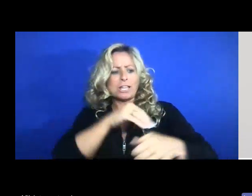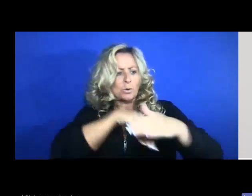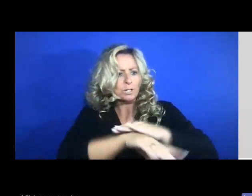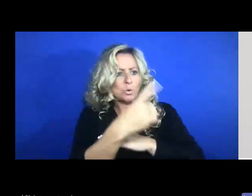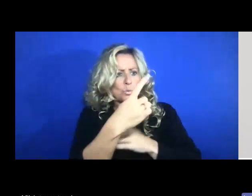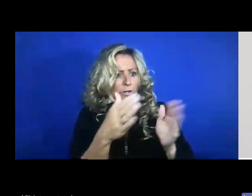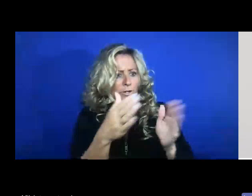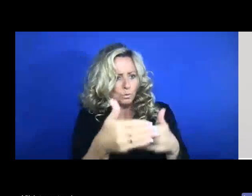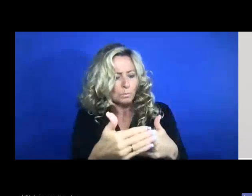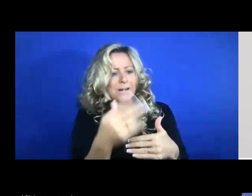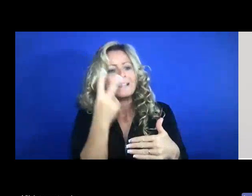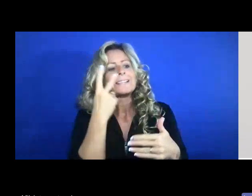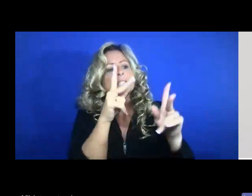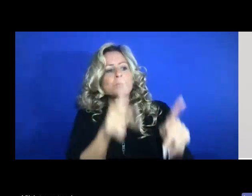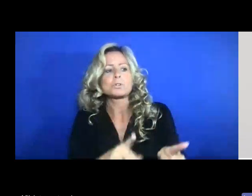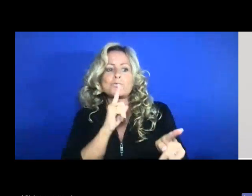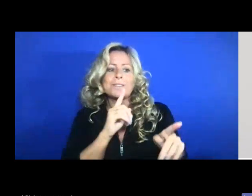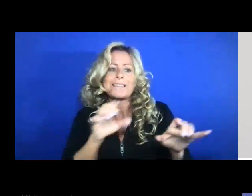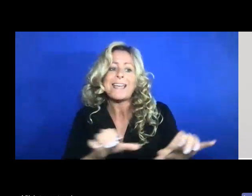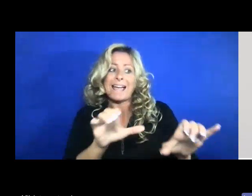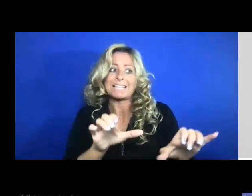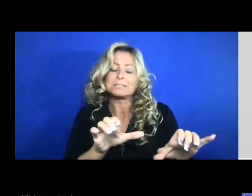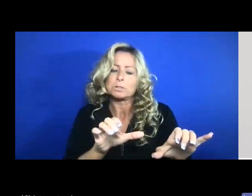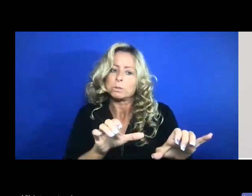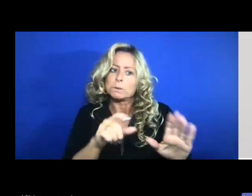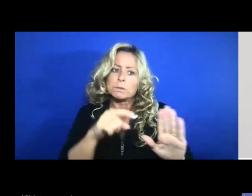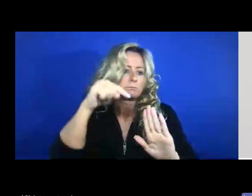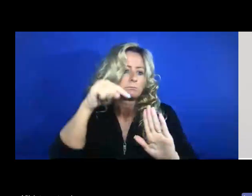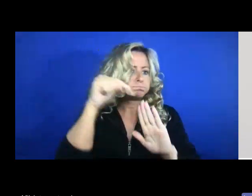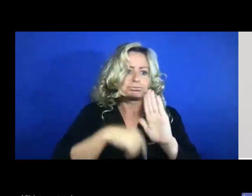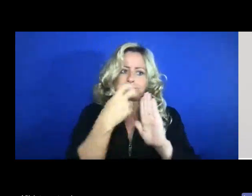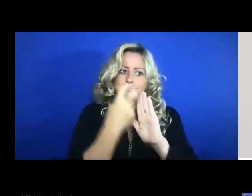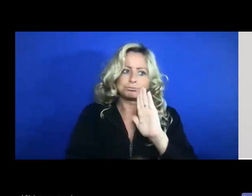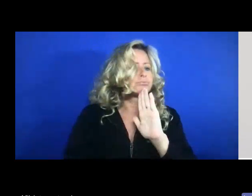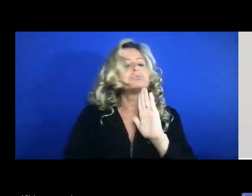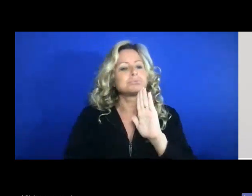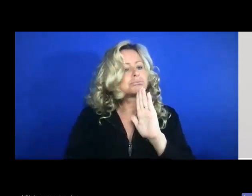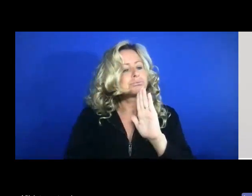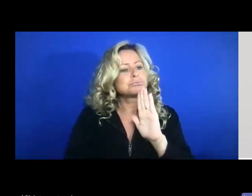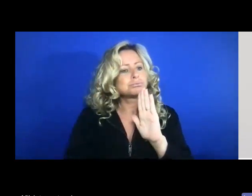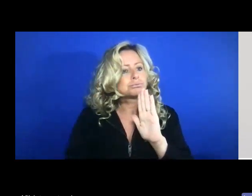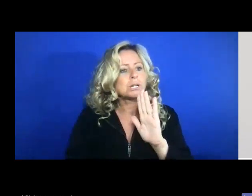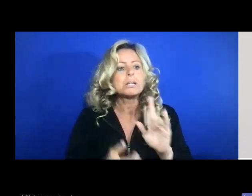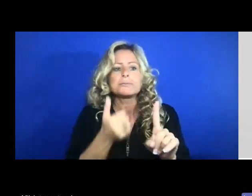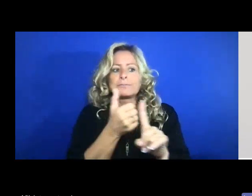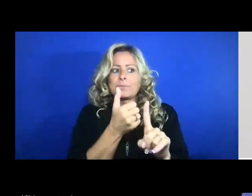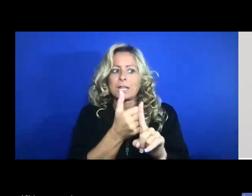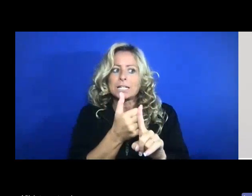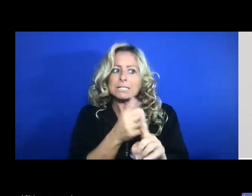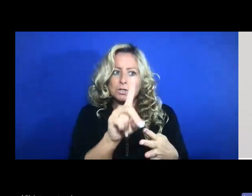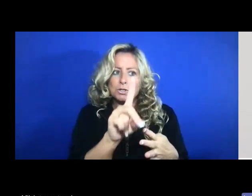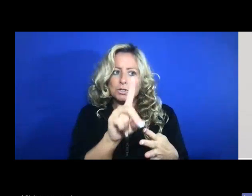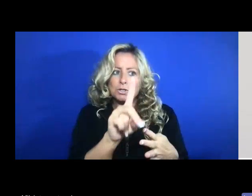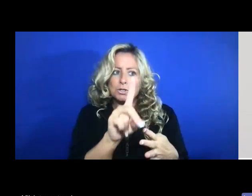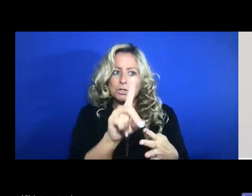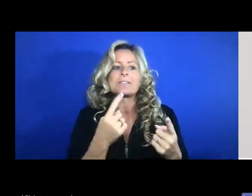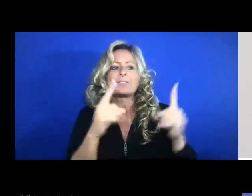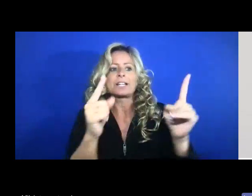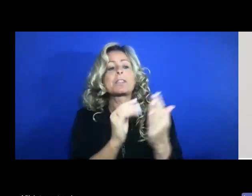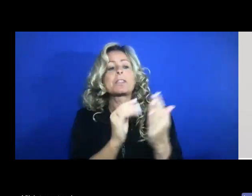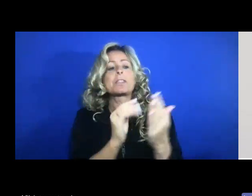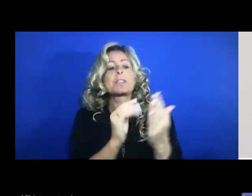and I get to see somebody that's in pretty active substance use disorder and know that I have a really effective treatment for them and that there's